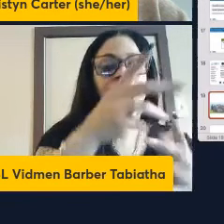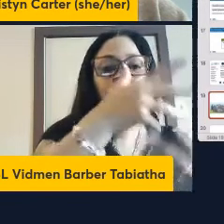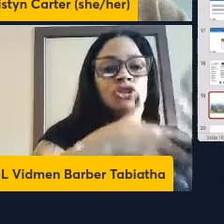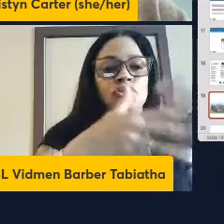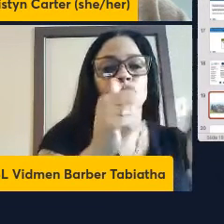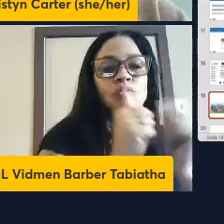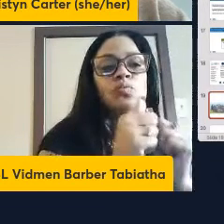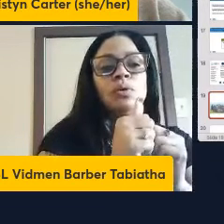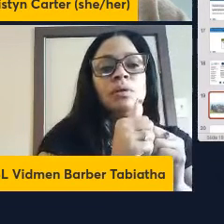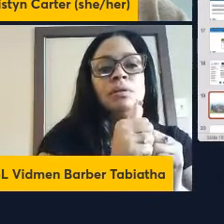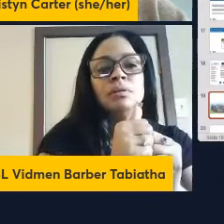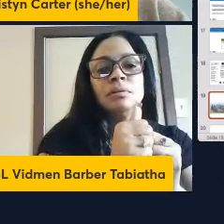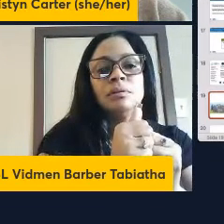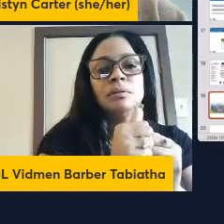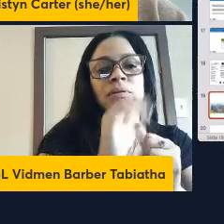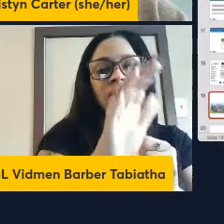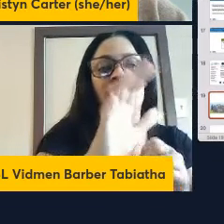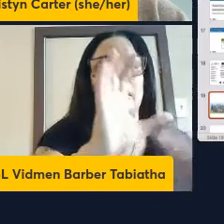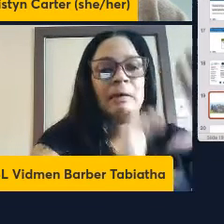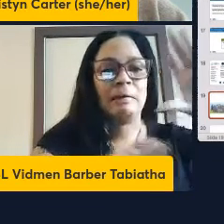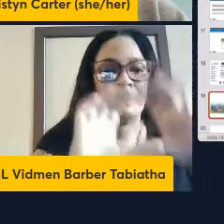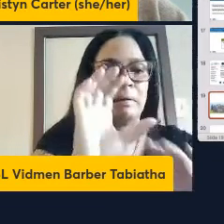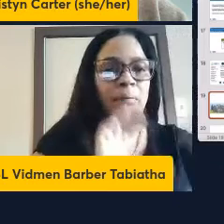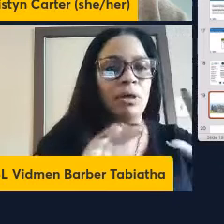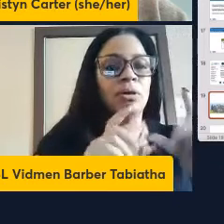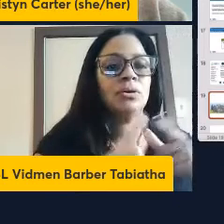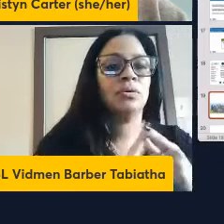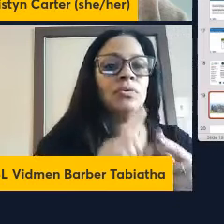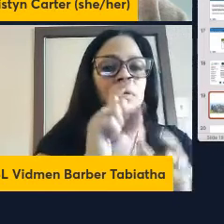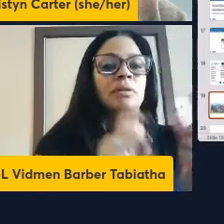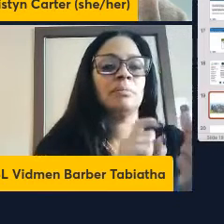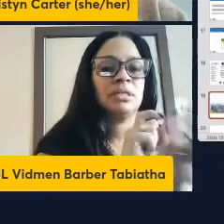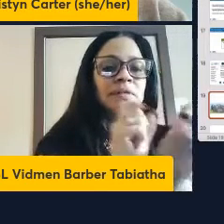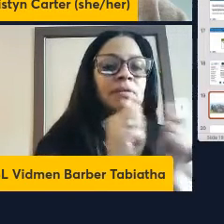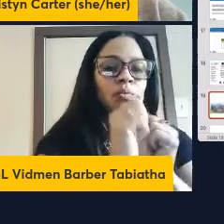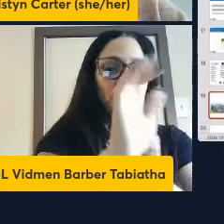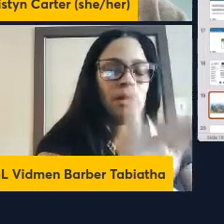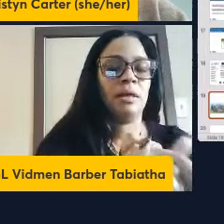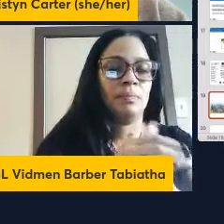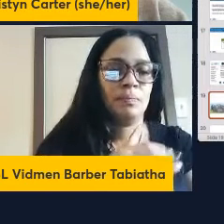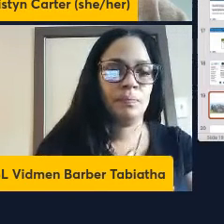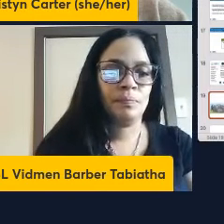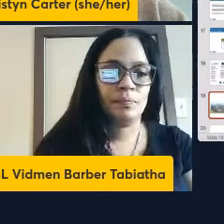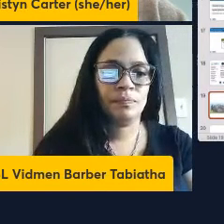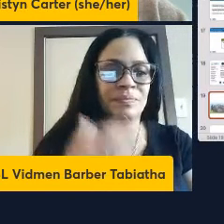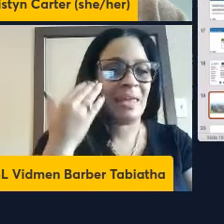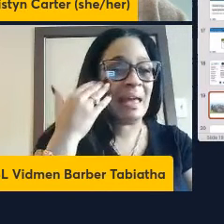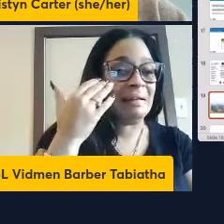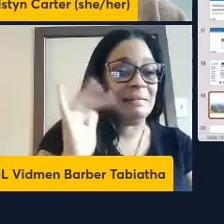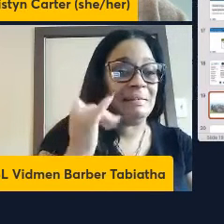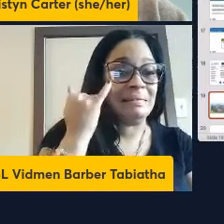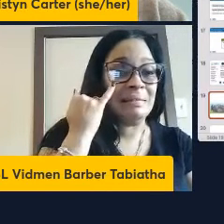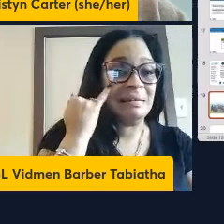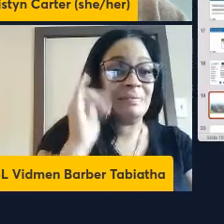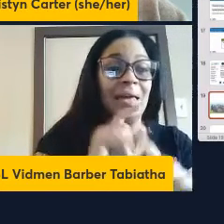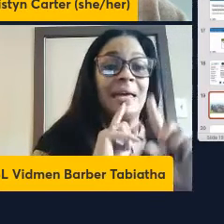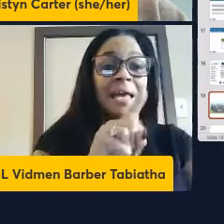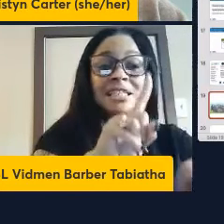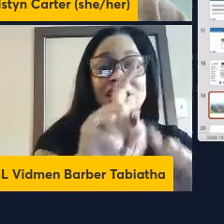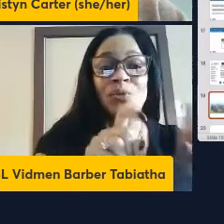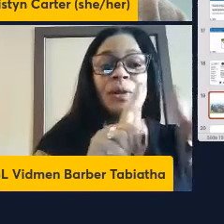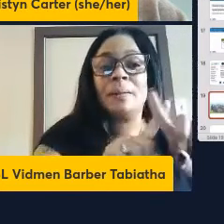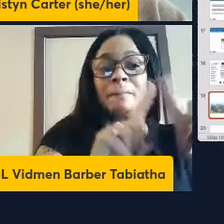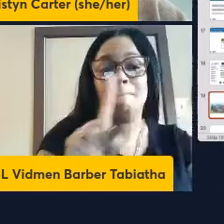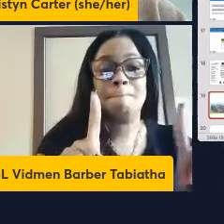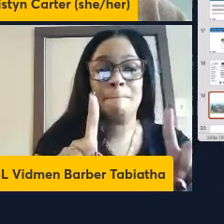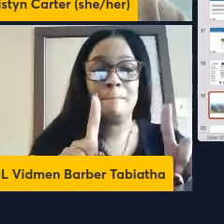between controllers or progressors with particular HLA allele. I don't know if that answers the question. I think there